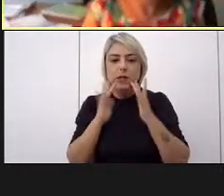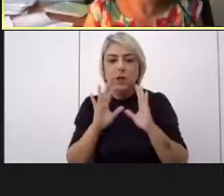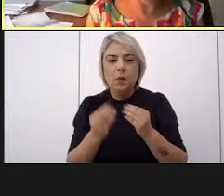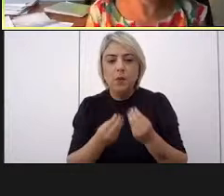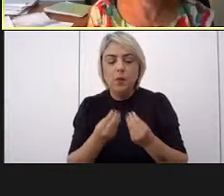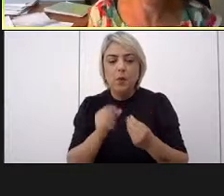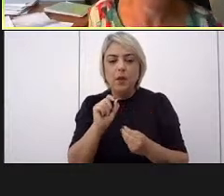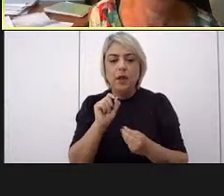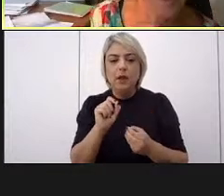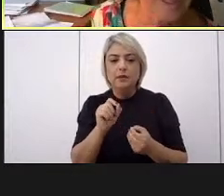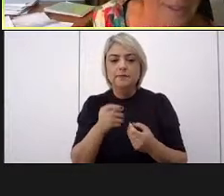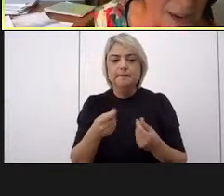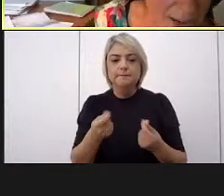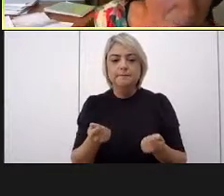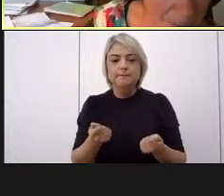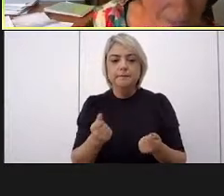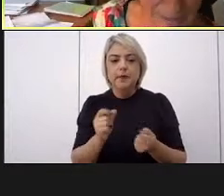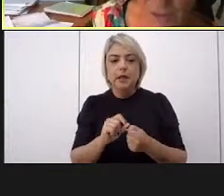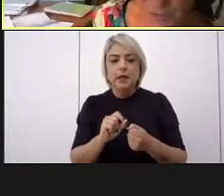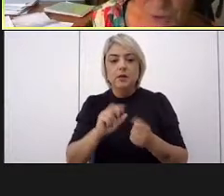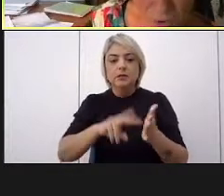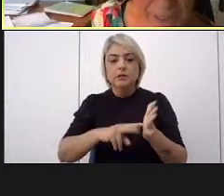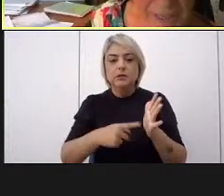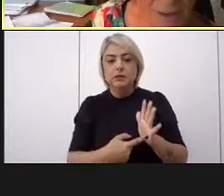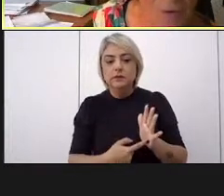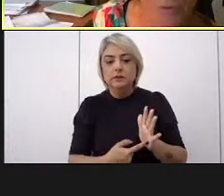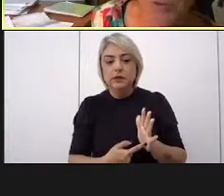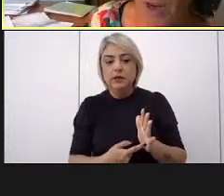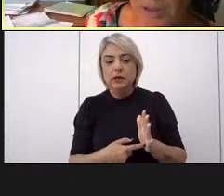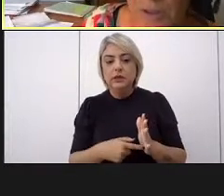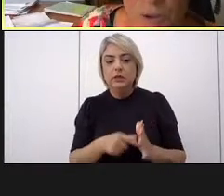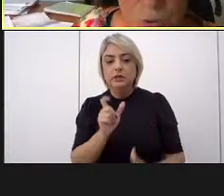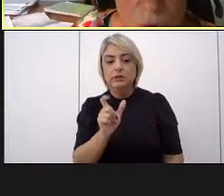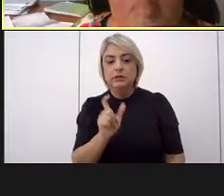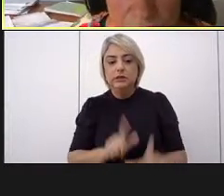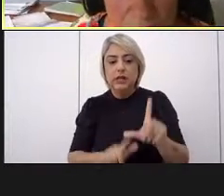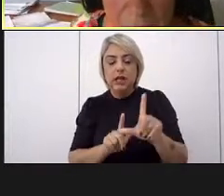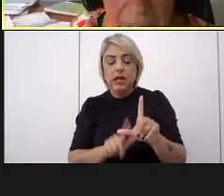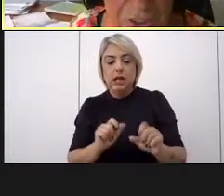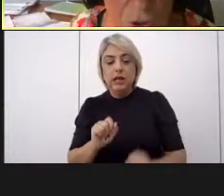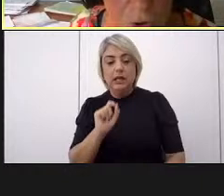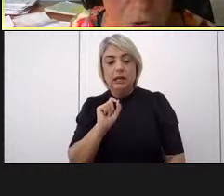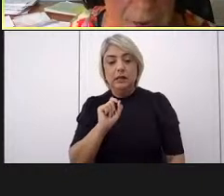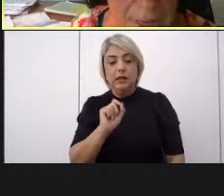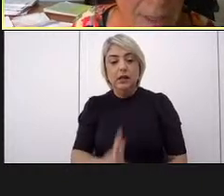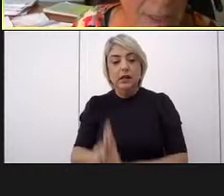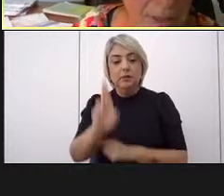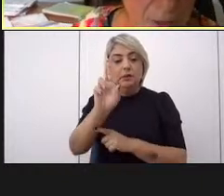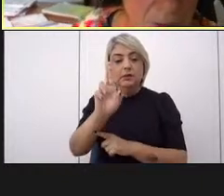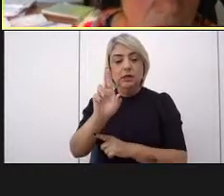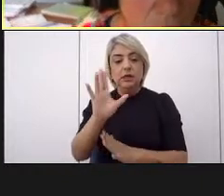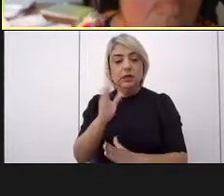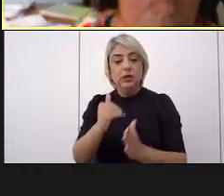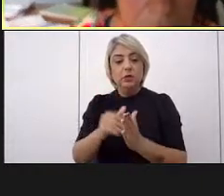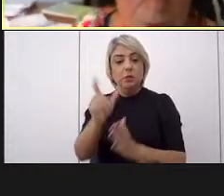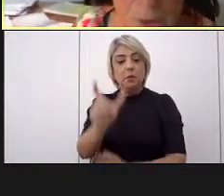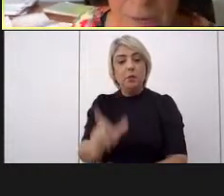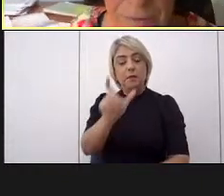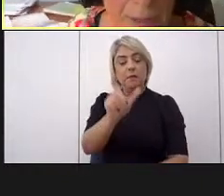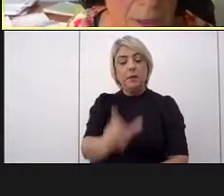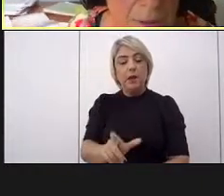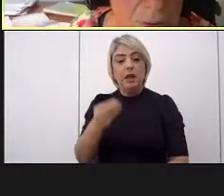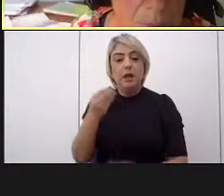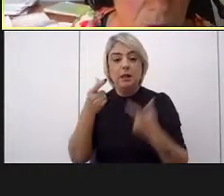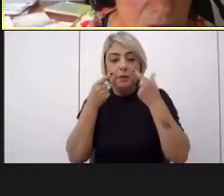all the standards of this type, and they are not only in agri-food. They are you see in jewelry, in golf. You